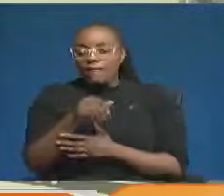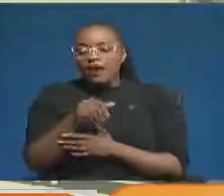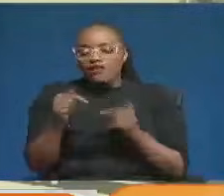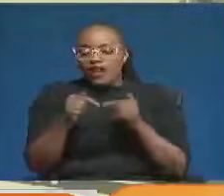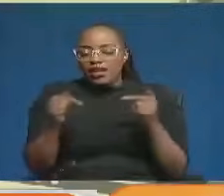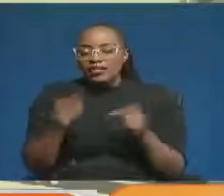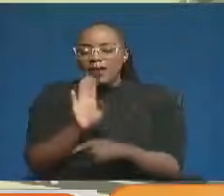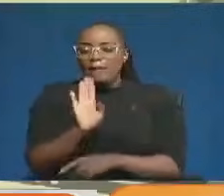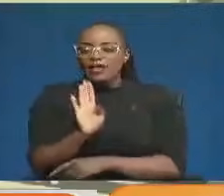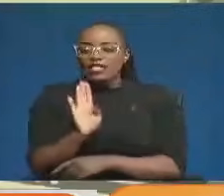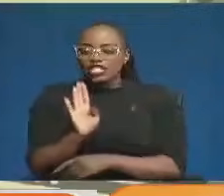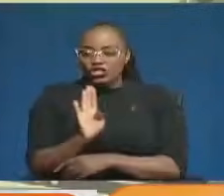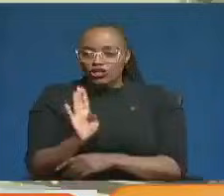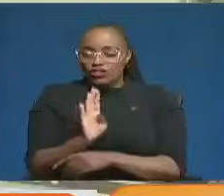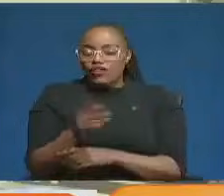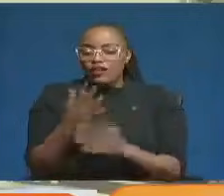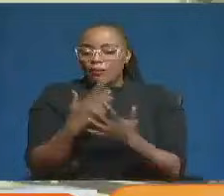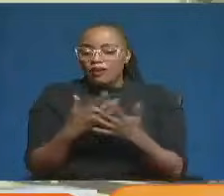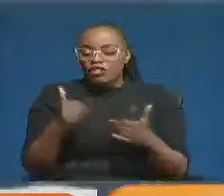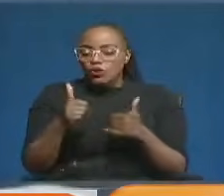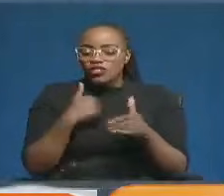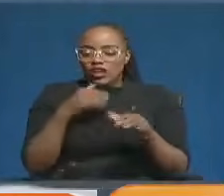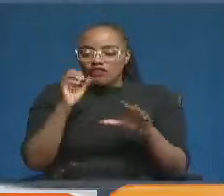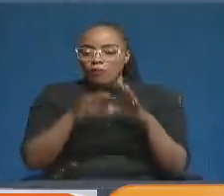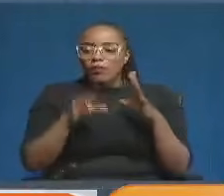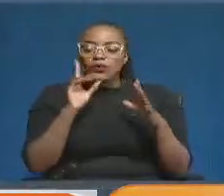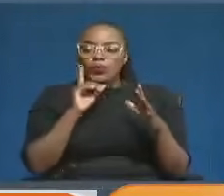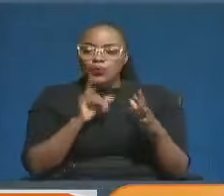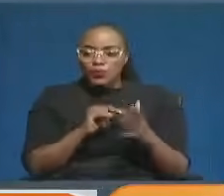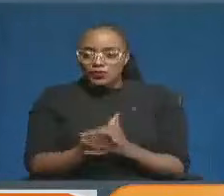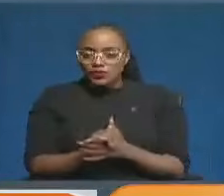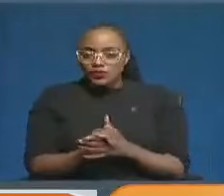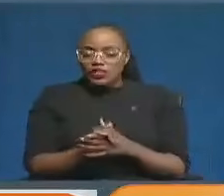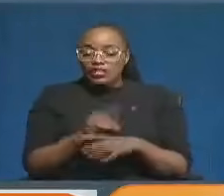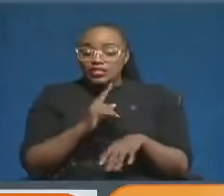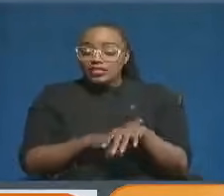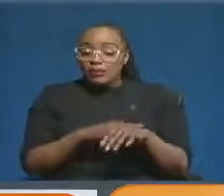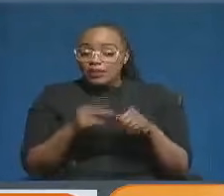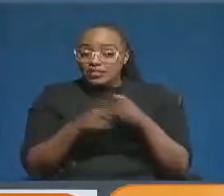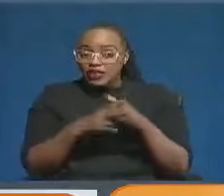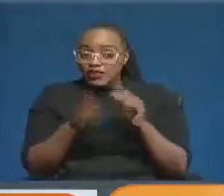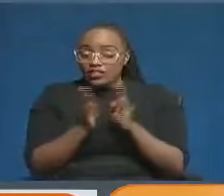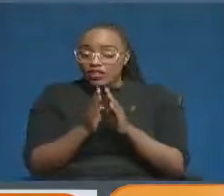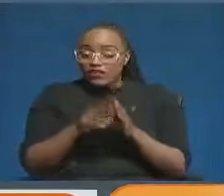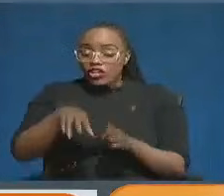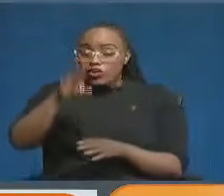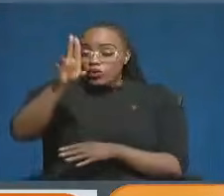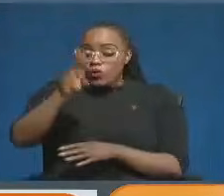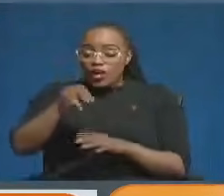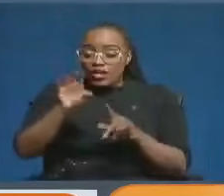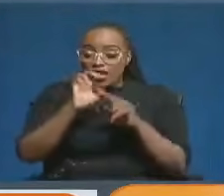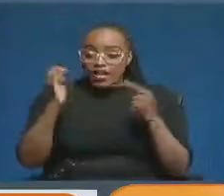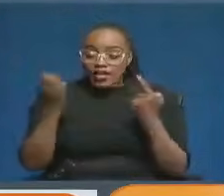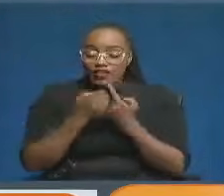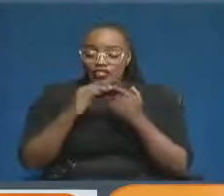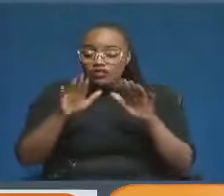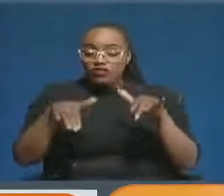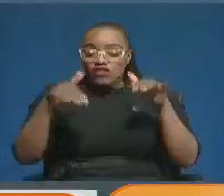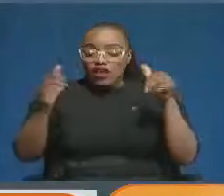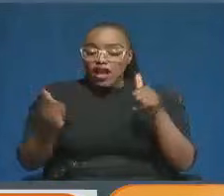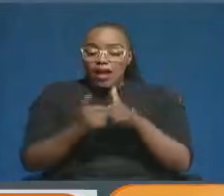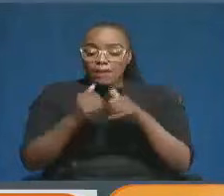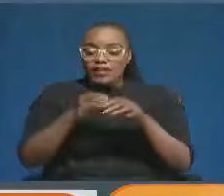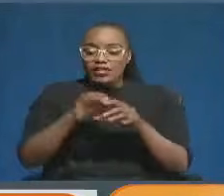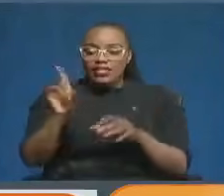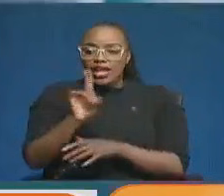antibacterial substance you're putting in. During the seventh session of the United Nations Environmental Assembly held in